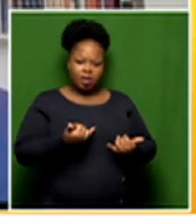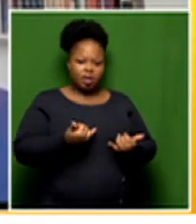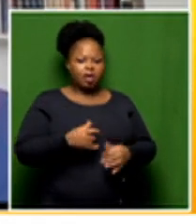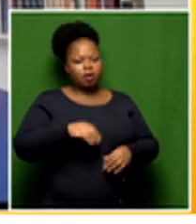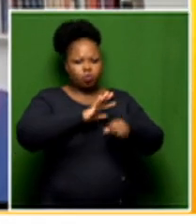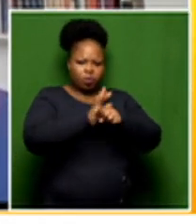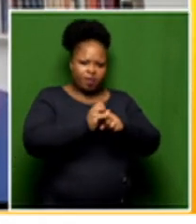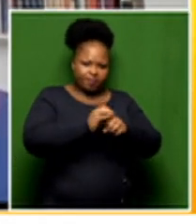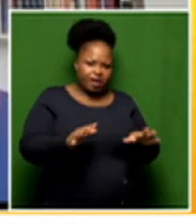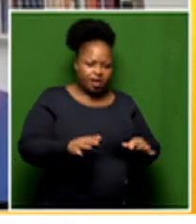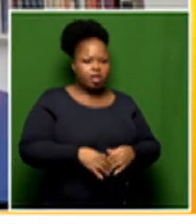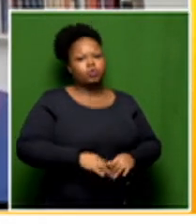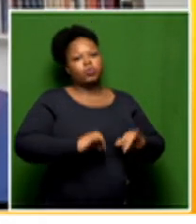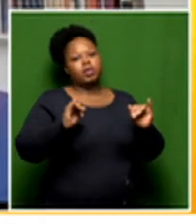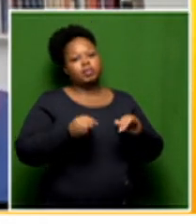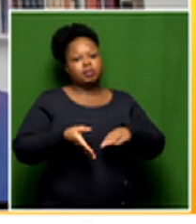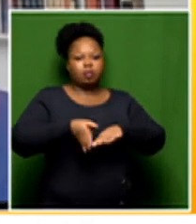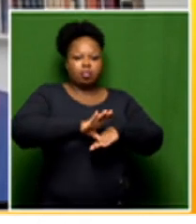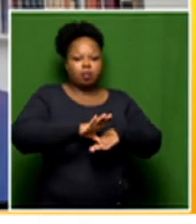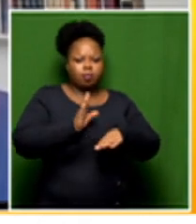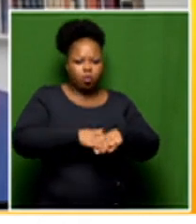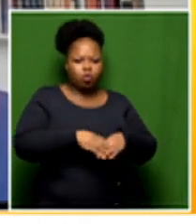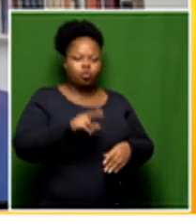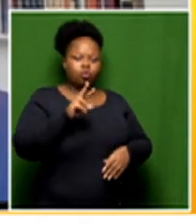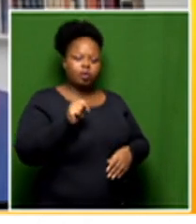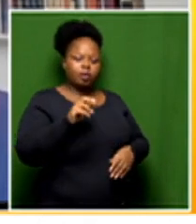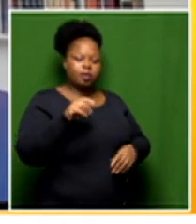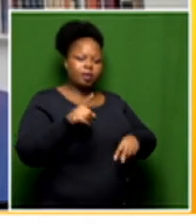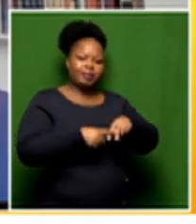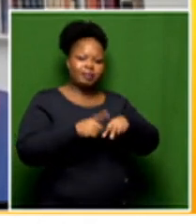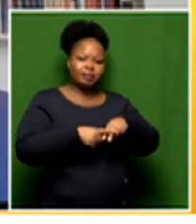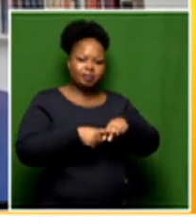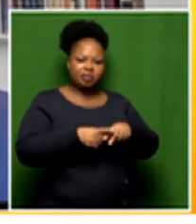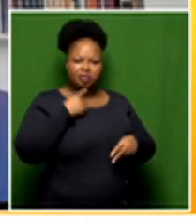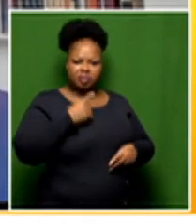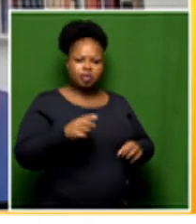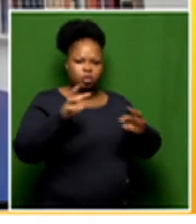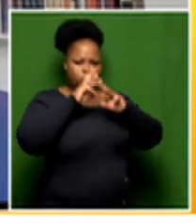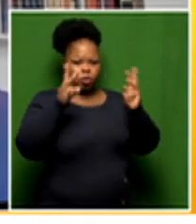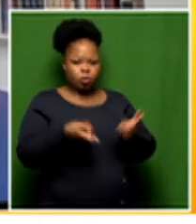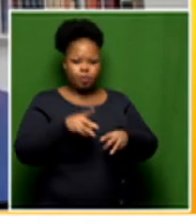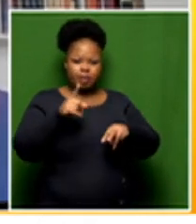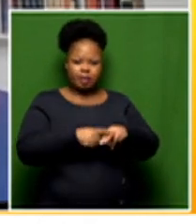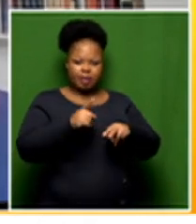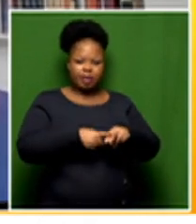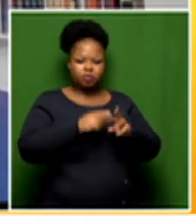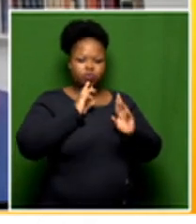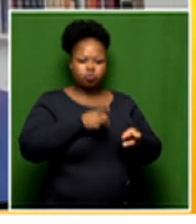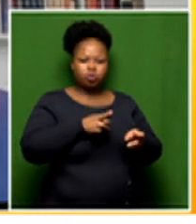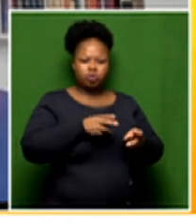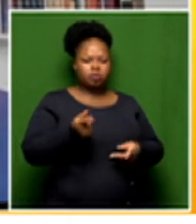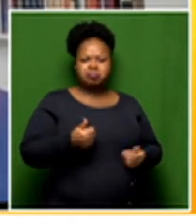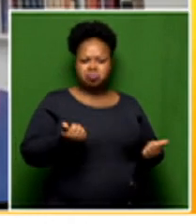the coronavirus pandemic. And UNAIDS say that the global AIDS response, Professor Goga,